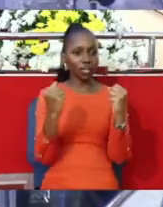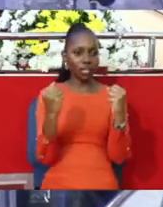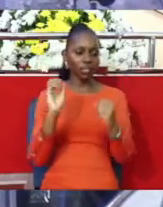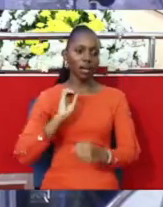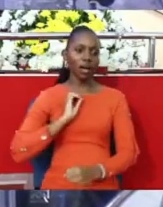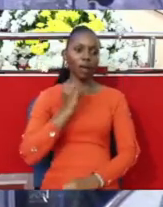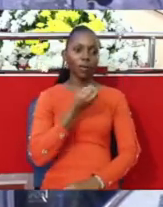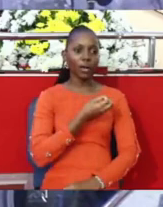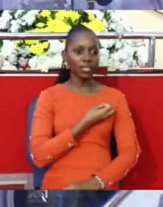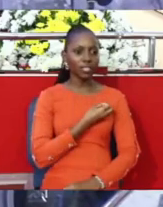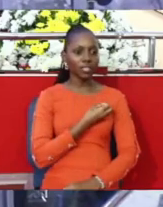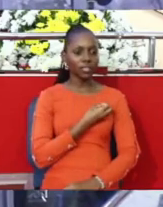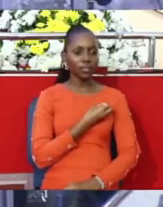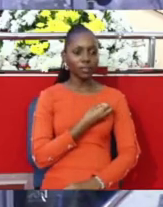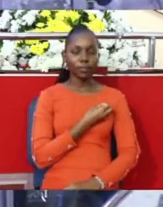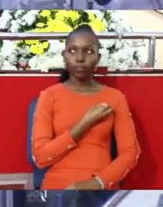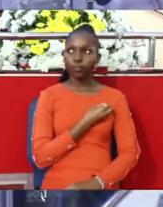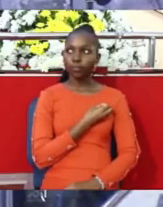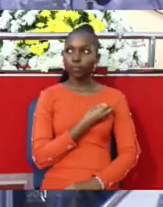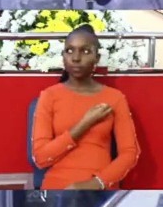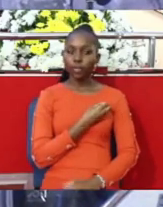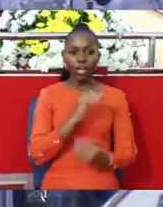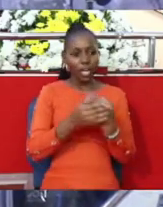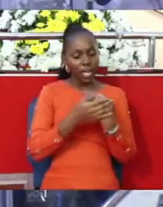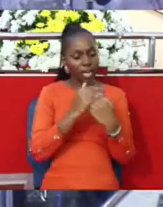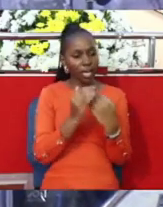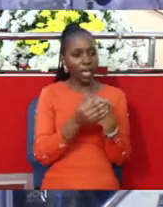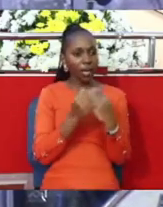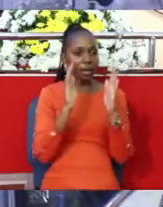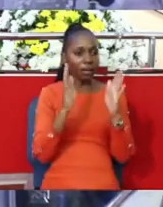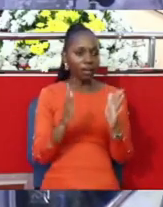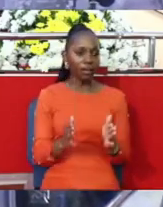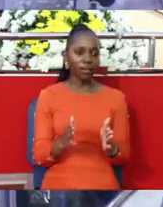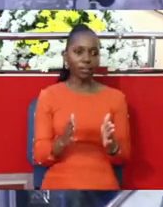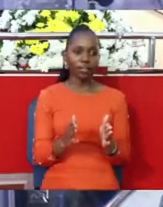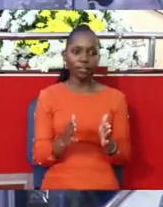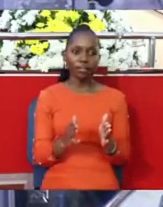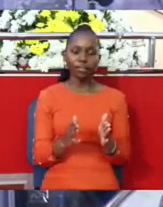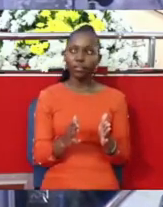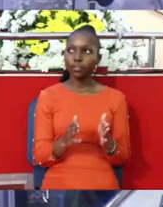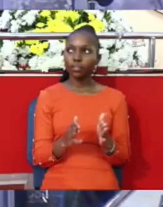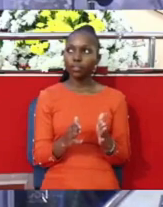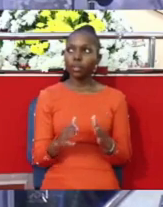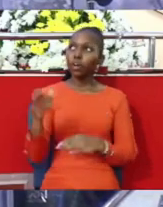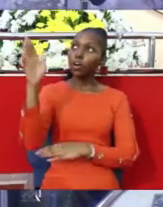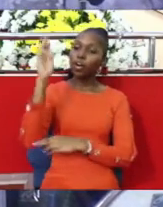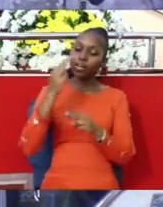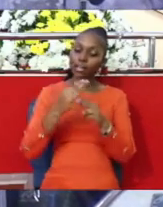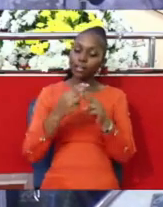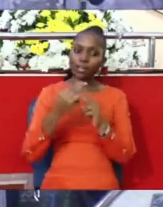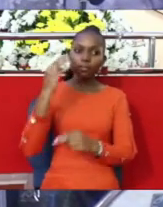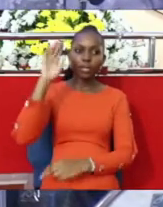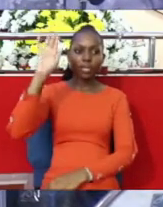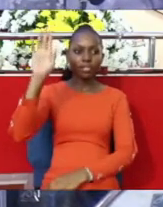zetu, as our rock, ama mwamba, he is our fortress, yeye ni imara. God and his name, na Mungu na jina yake,